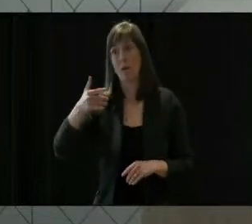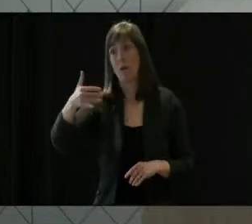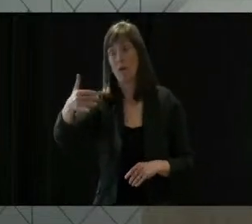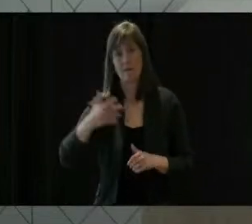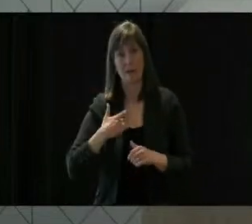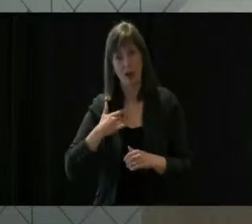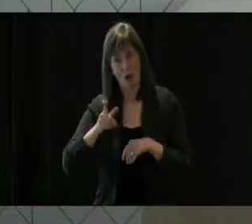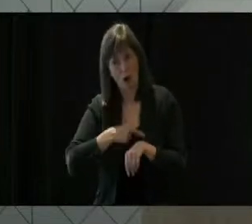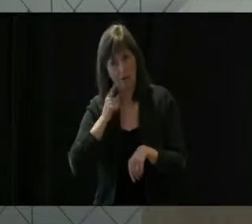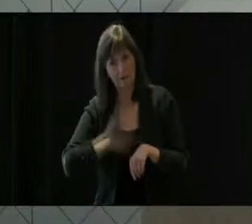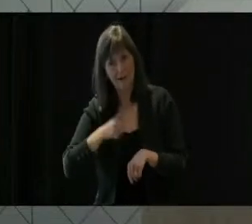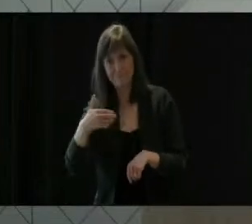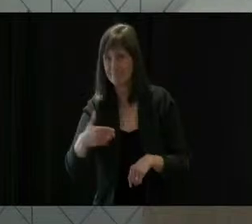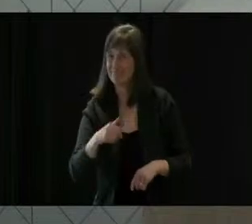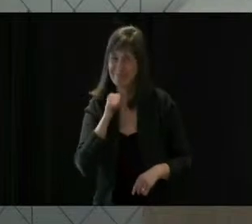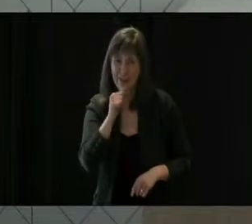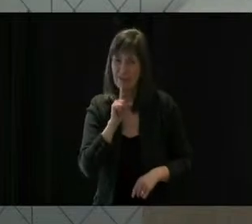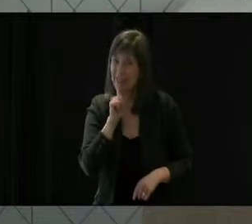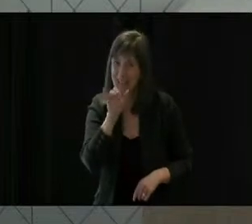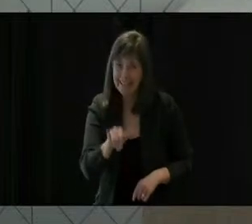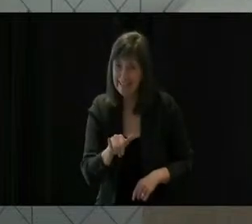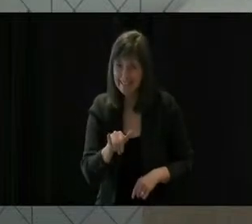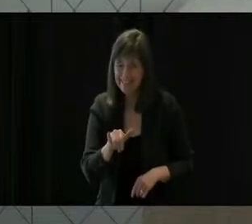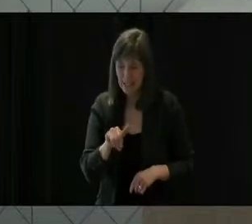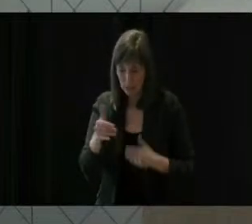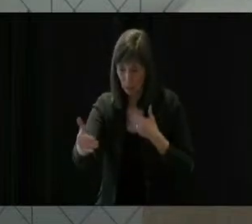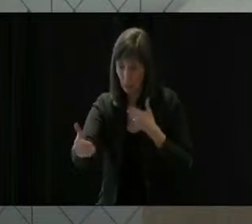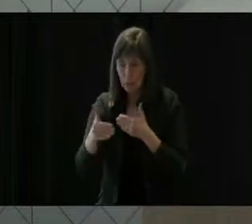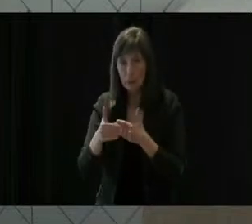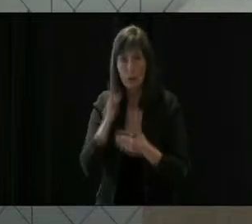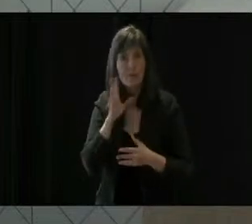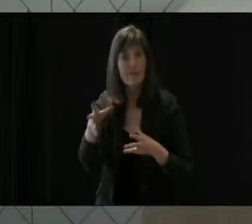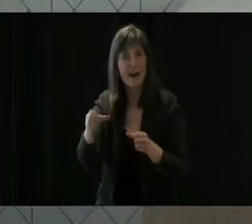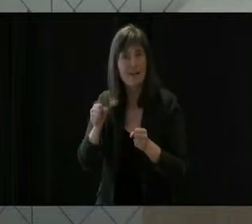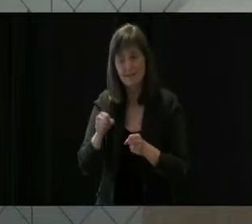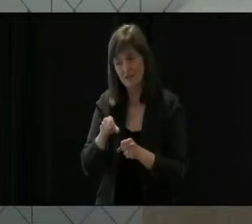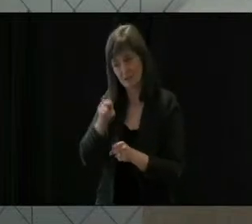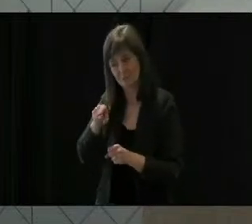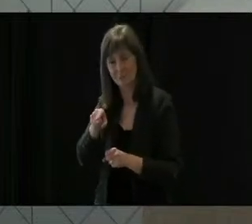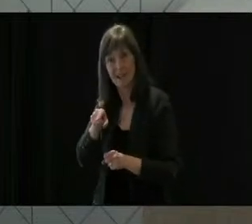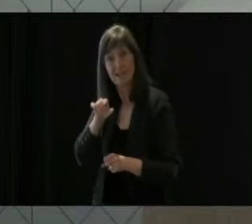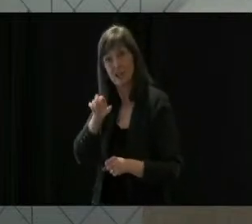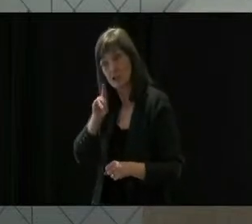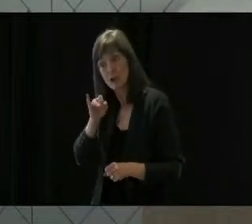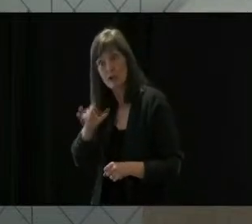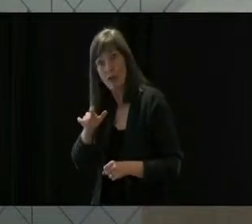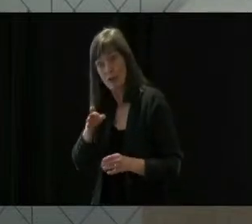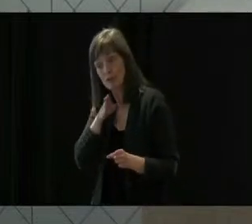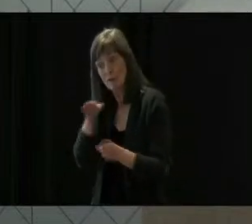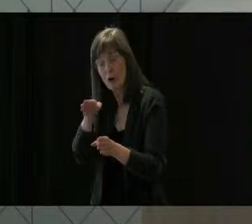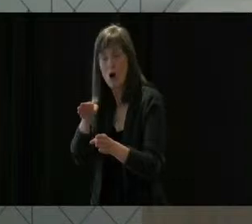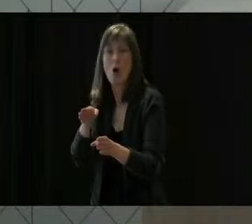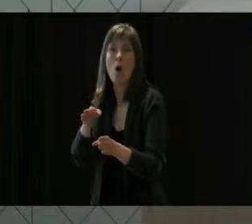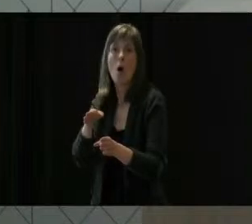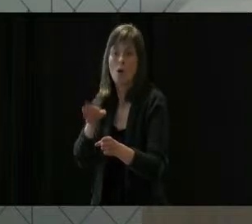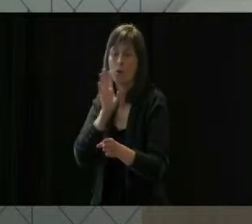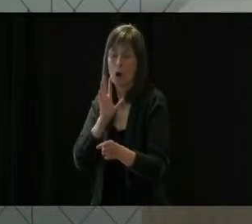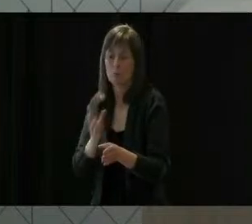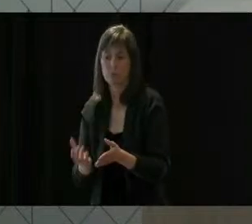now how we see the Churchill River figuring in our green economy transition. We can see